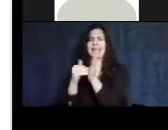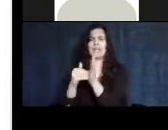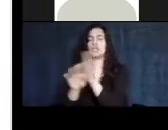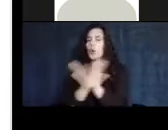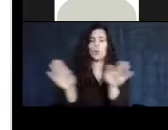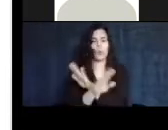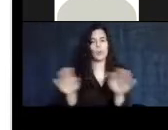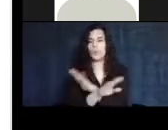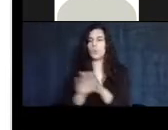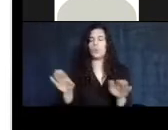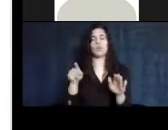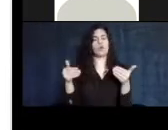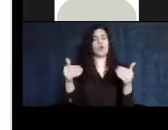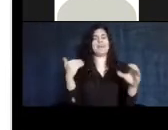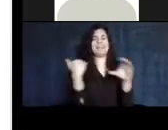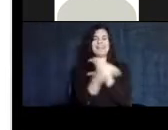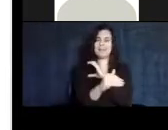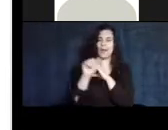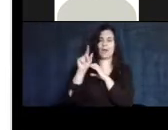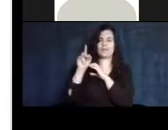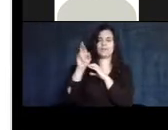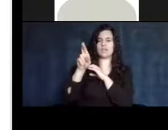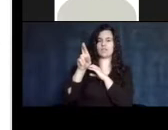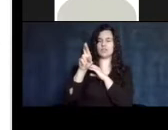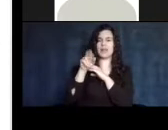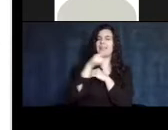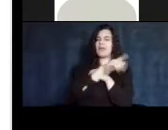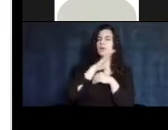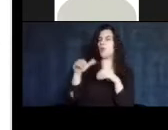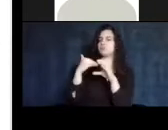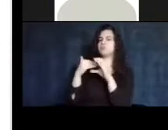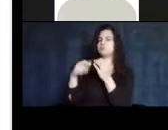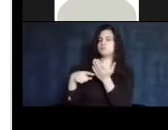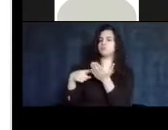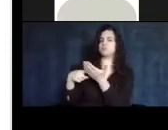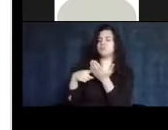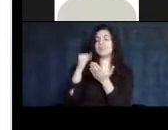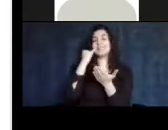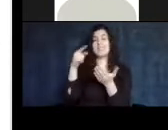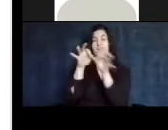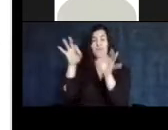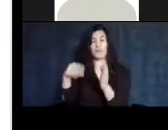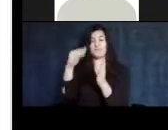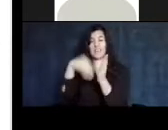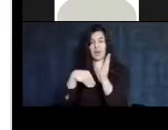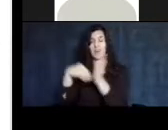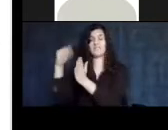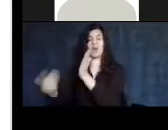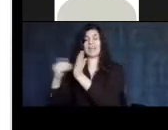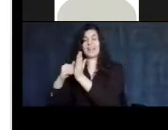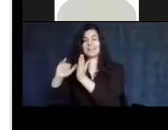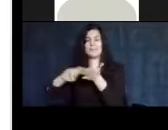you. You do not need to submit the form again because then it counts you as trying to go to orientation twice. And I don't think you'll want to do